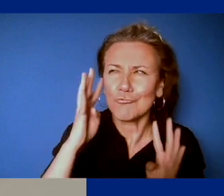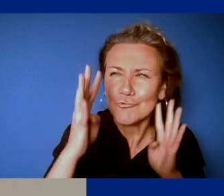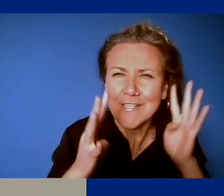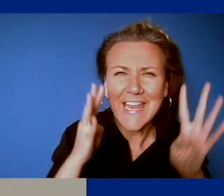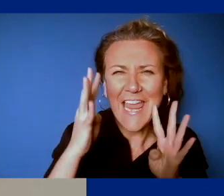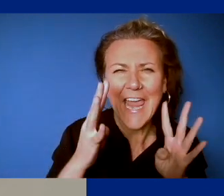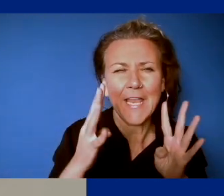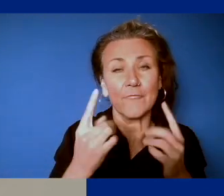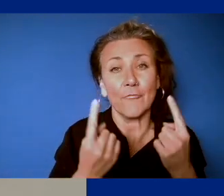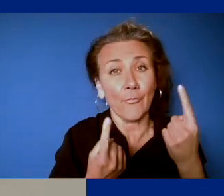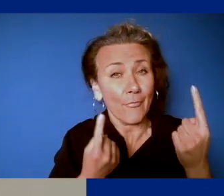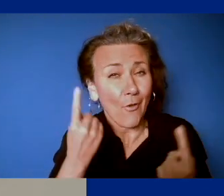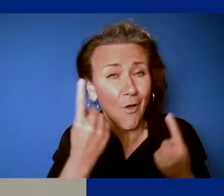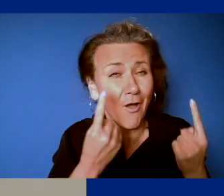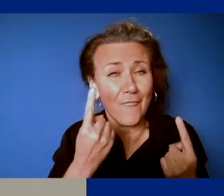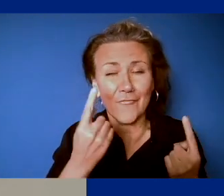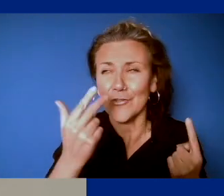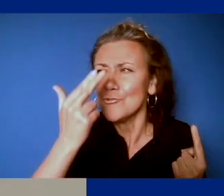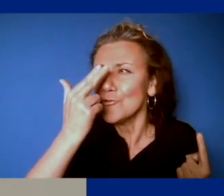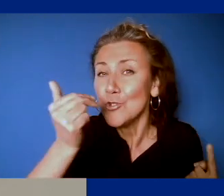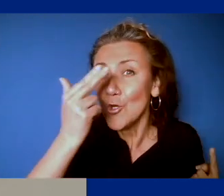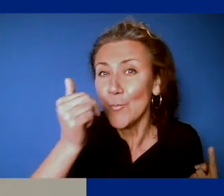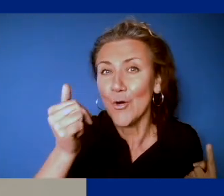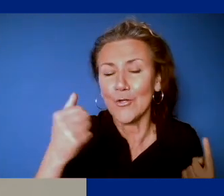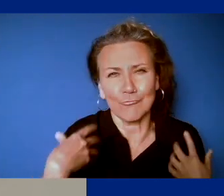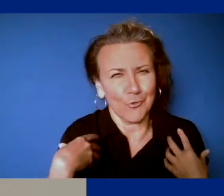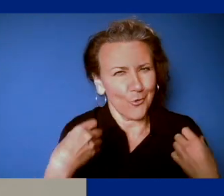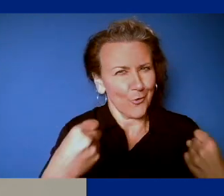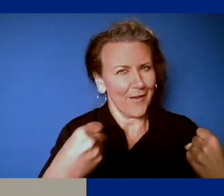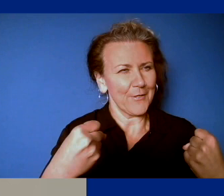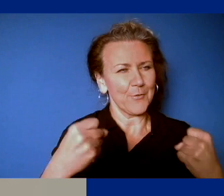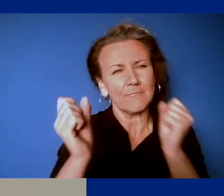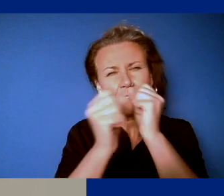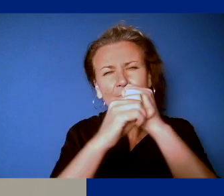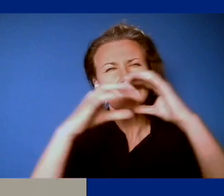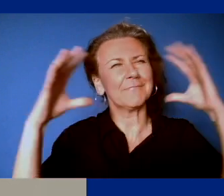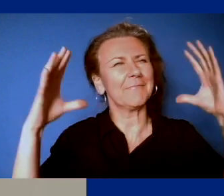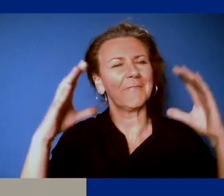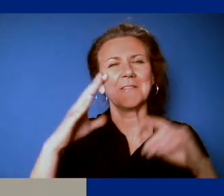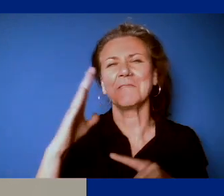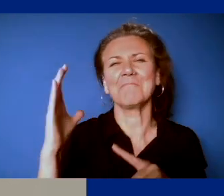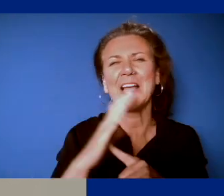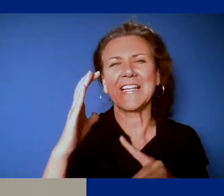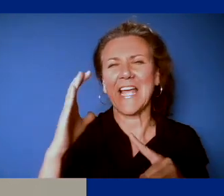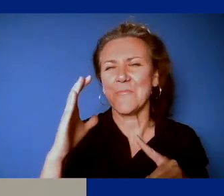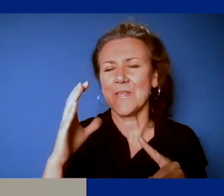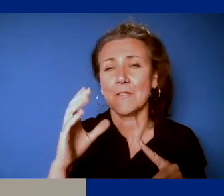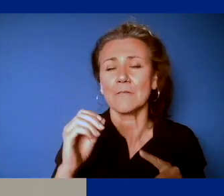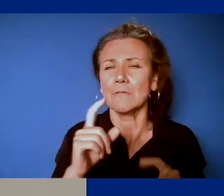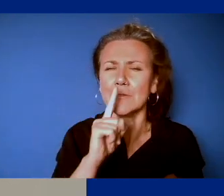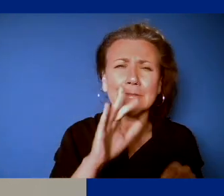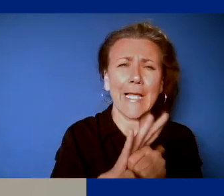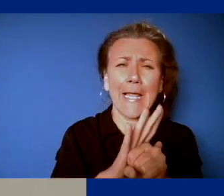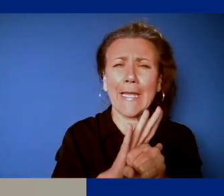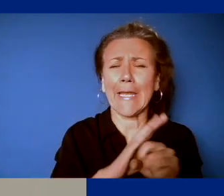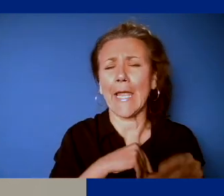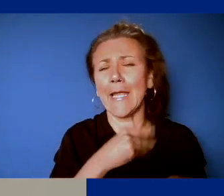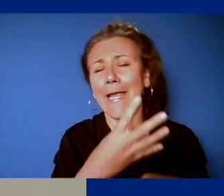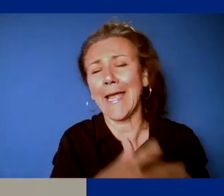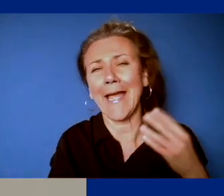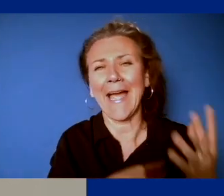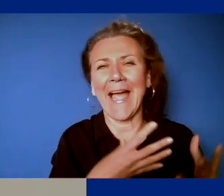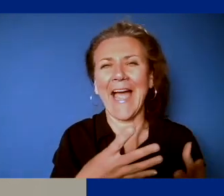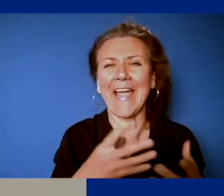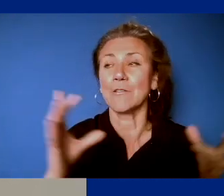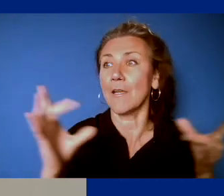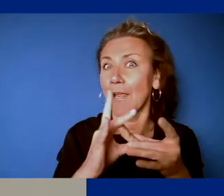creative, discerning, thoughtful, humorous, courageous, visionary, magnanimous, dedicated, kind,